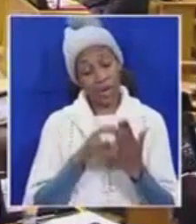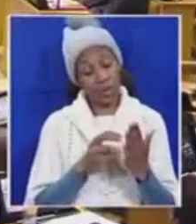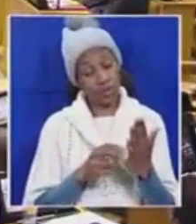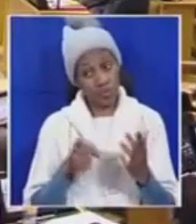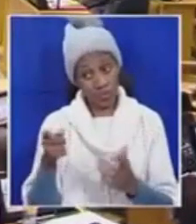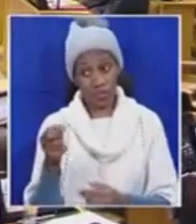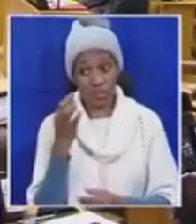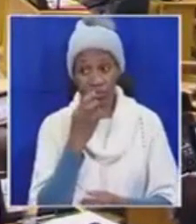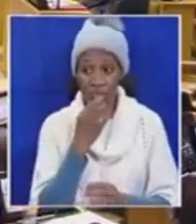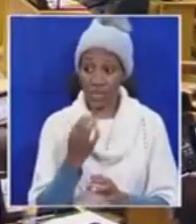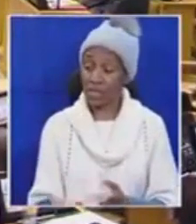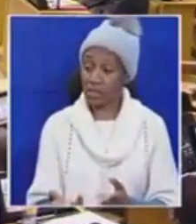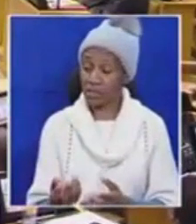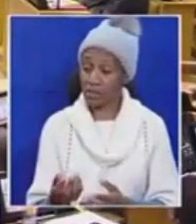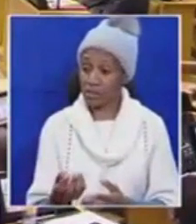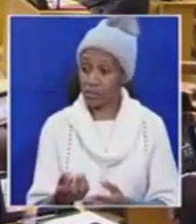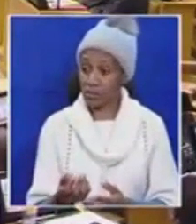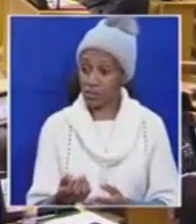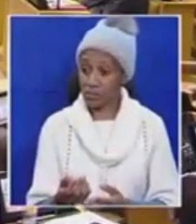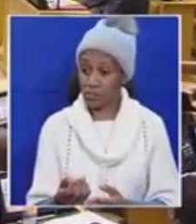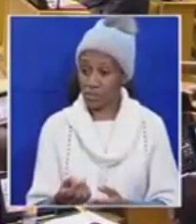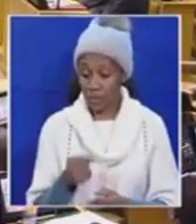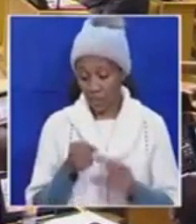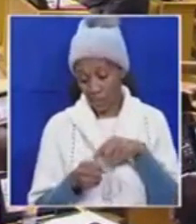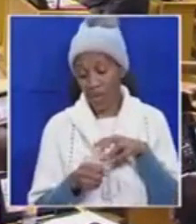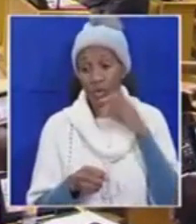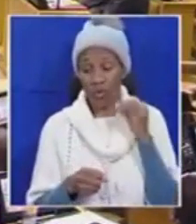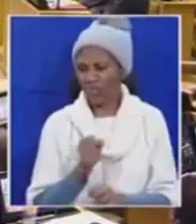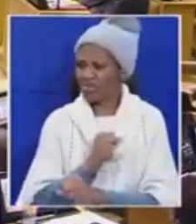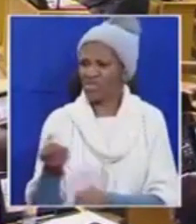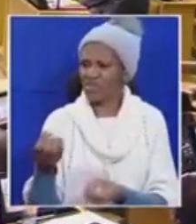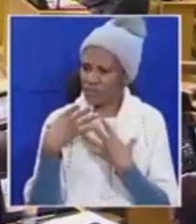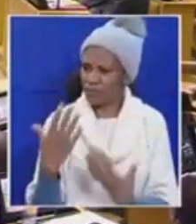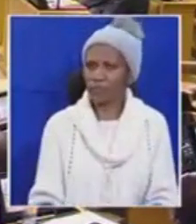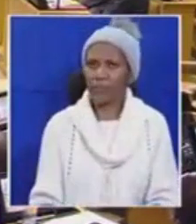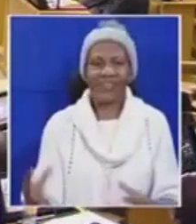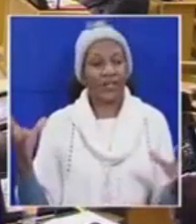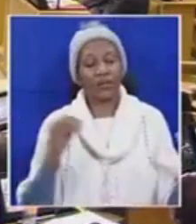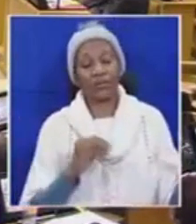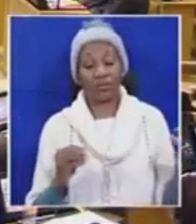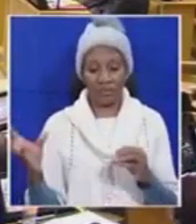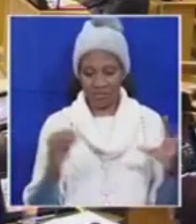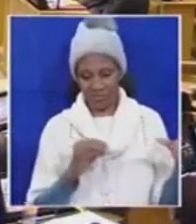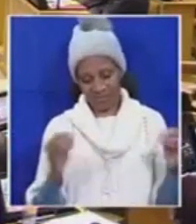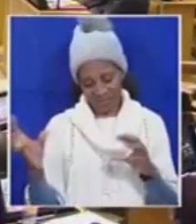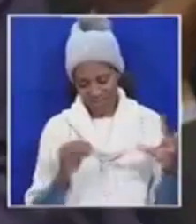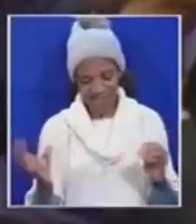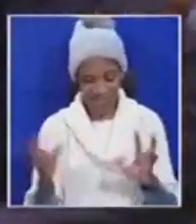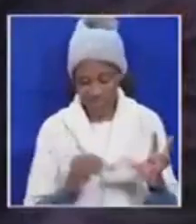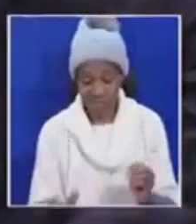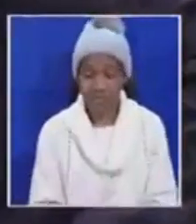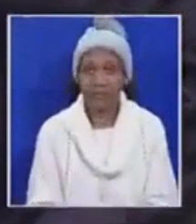to switch my microphone off. Yes, now, I know you're I protecting this apartheid so, era order, PW Botha stooge I will switch from your being mic held off.